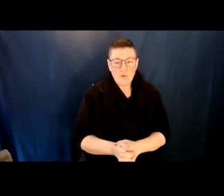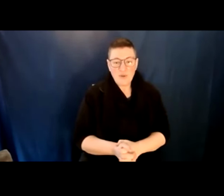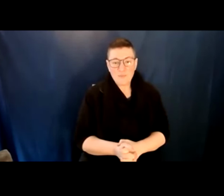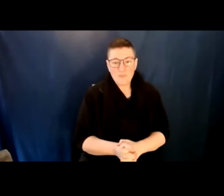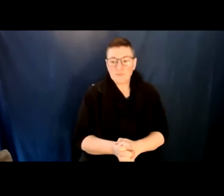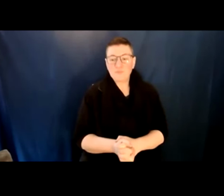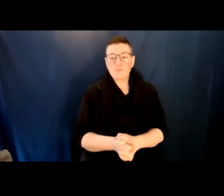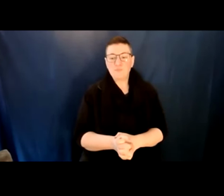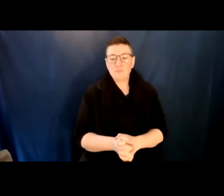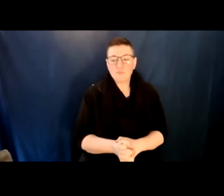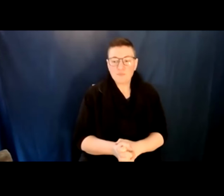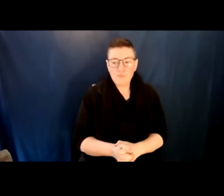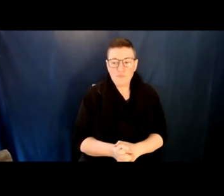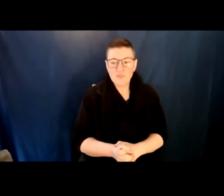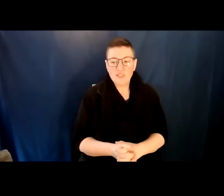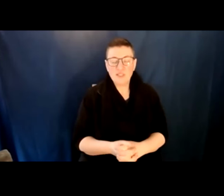So